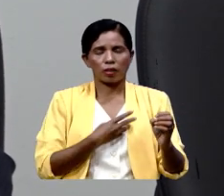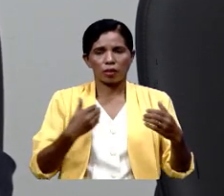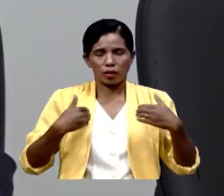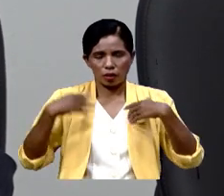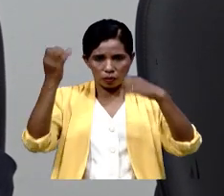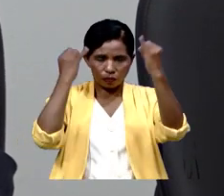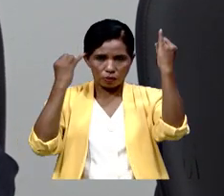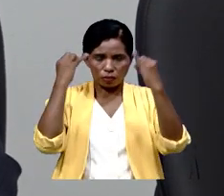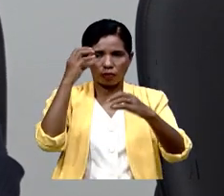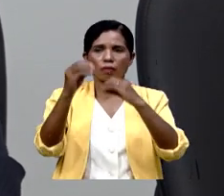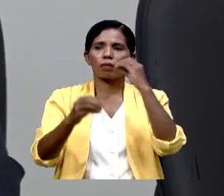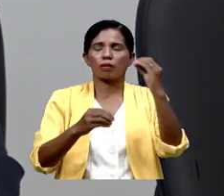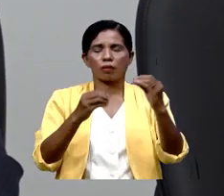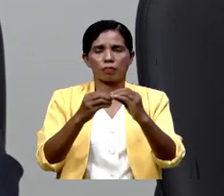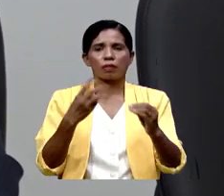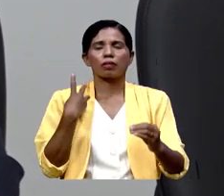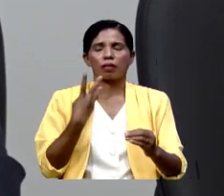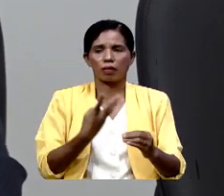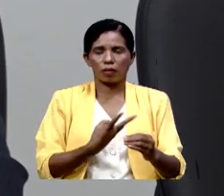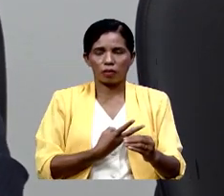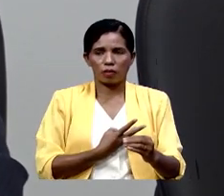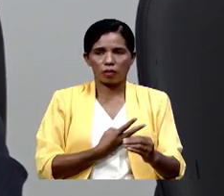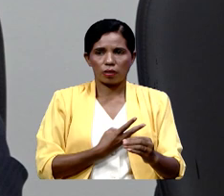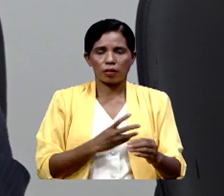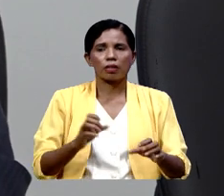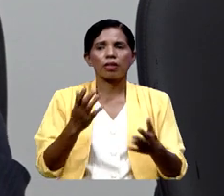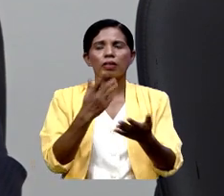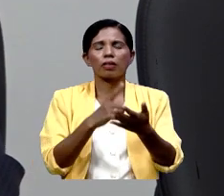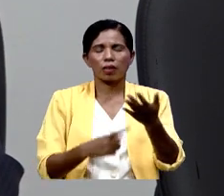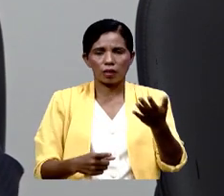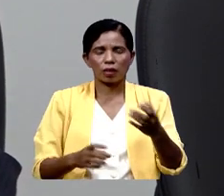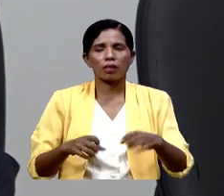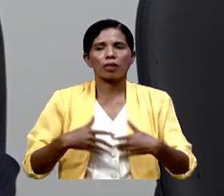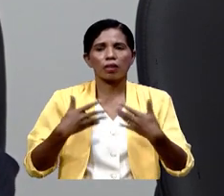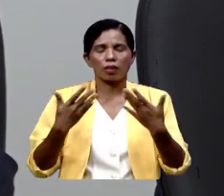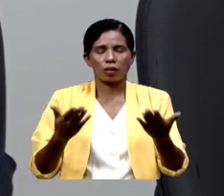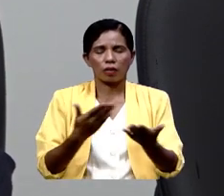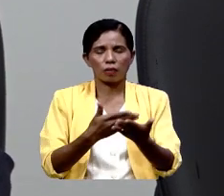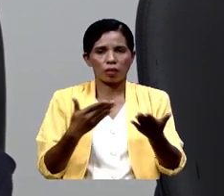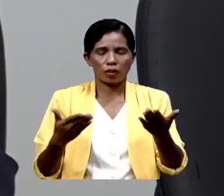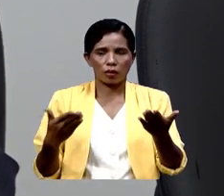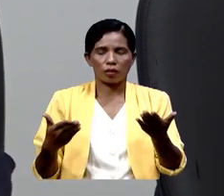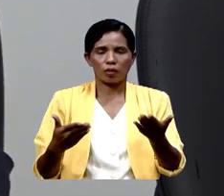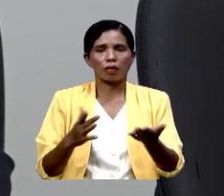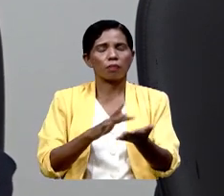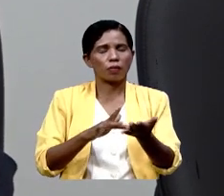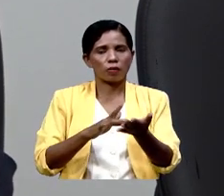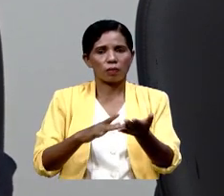about our own, like how much and by when are we able to procure more